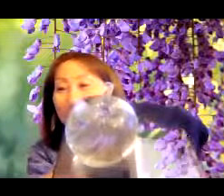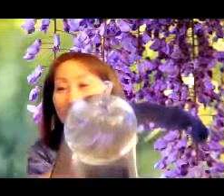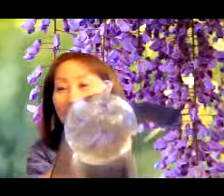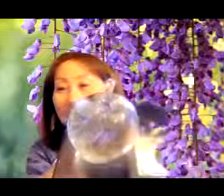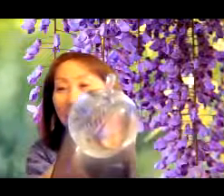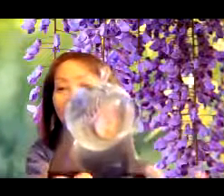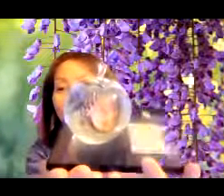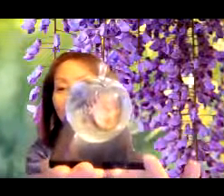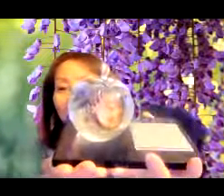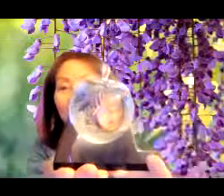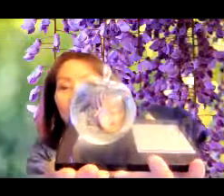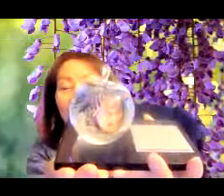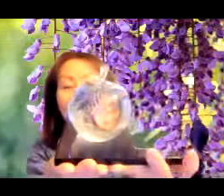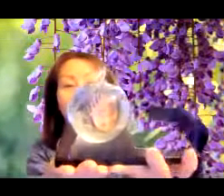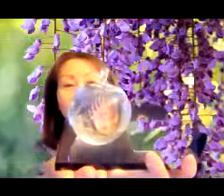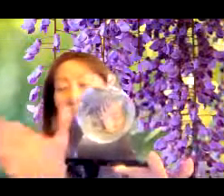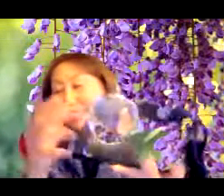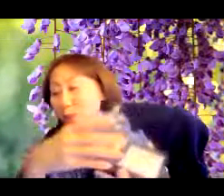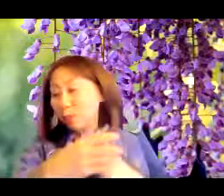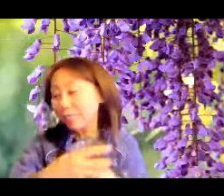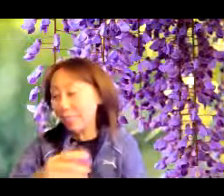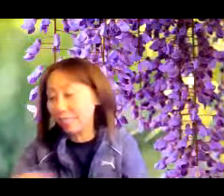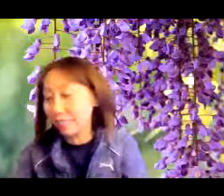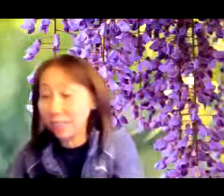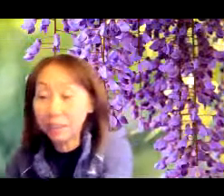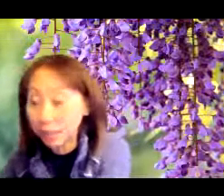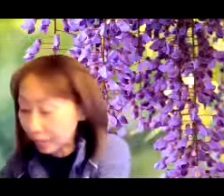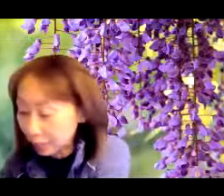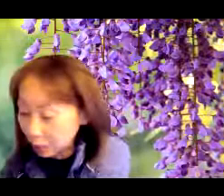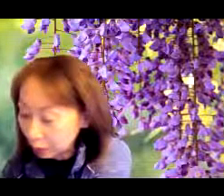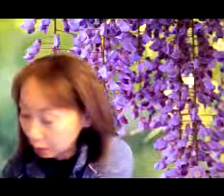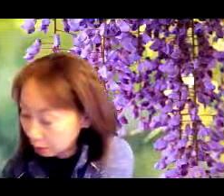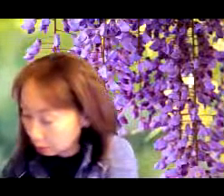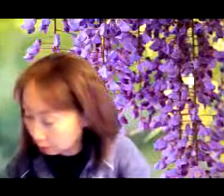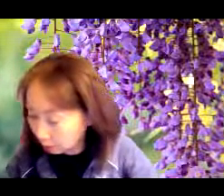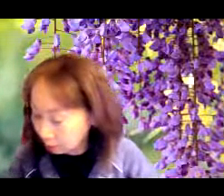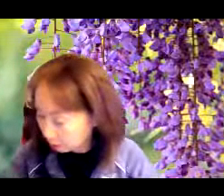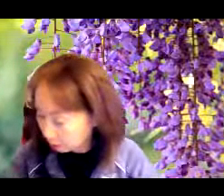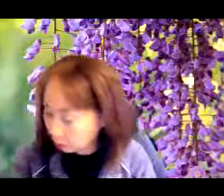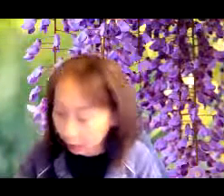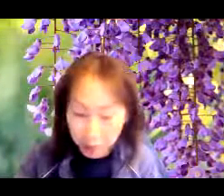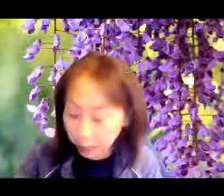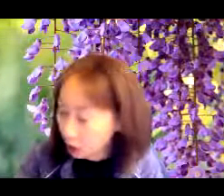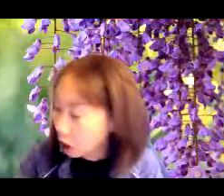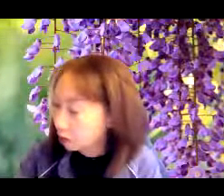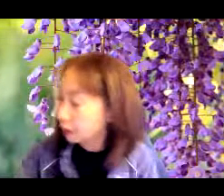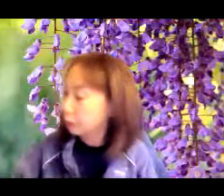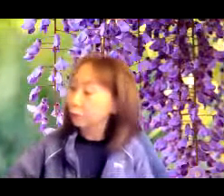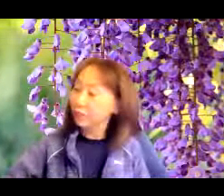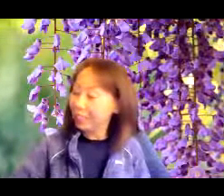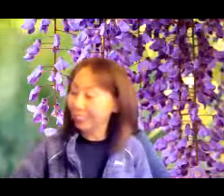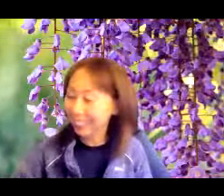with my background and all of that, but it's really nice. It's heavy. I can use it to fend somebody off.